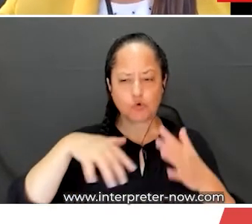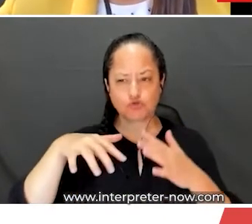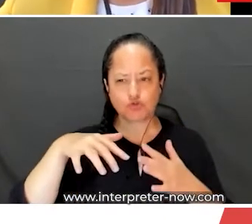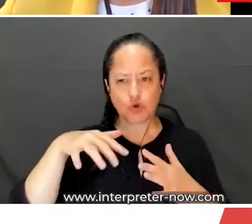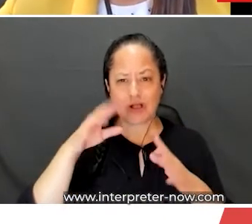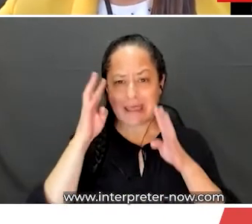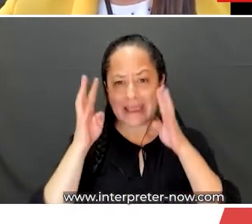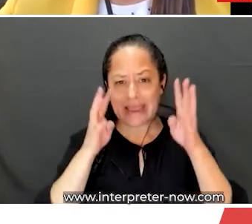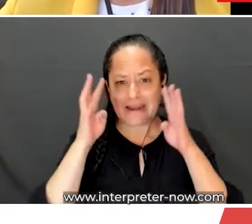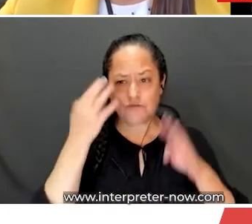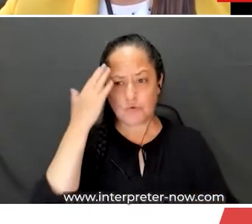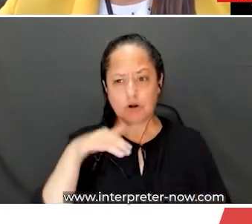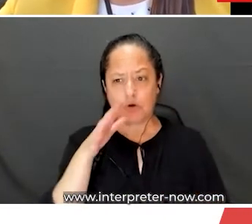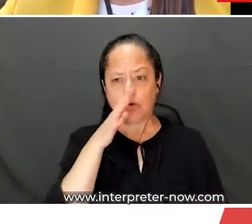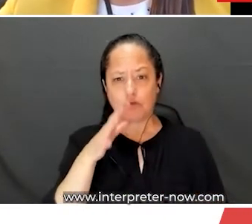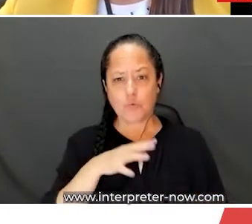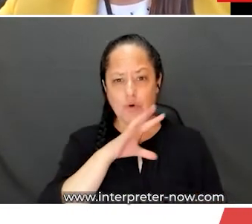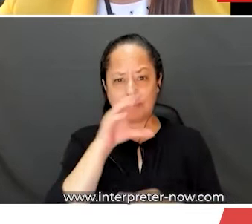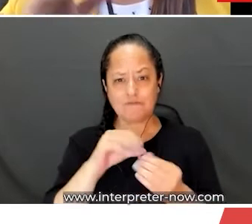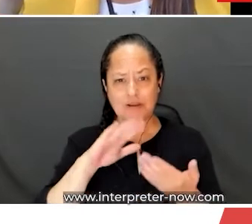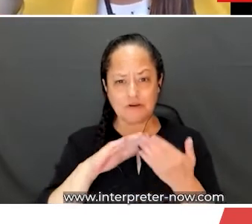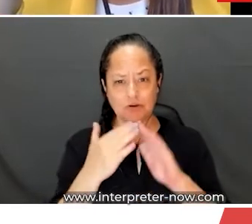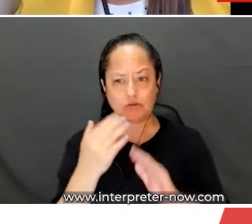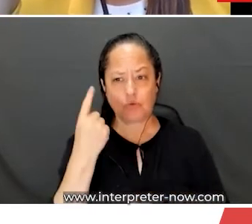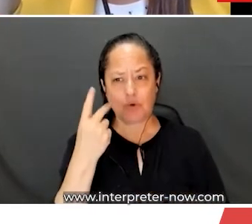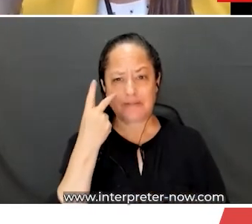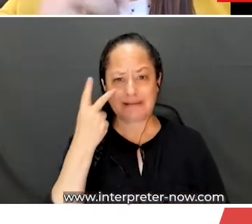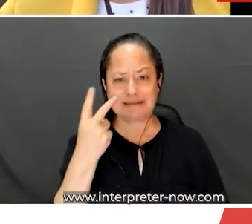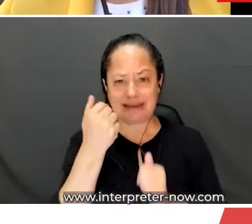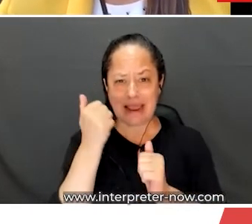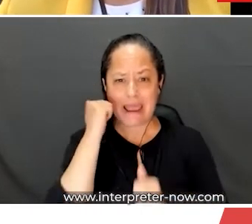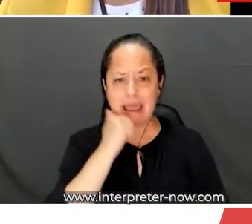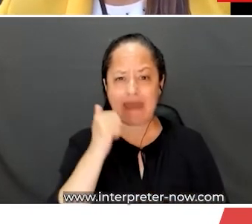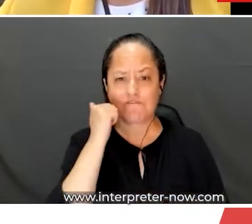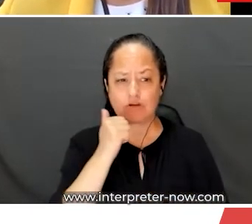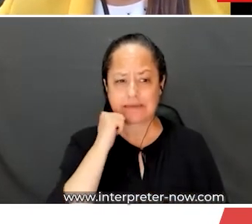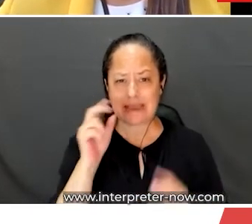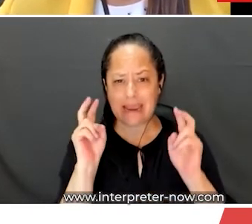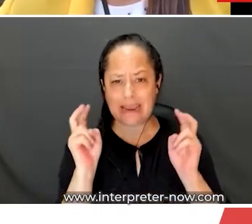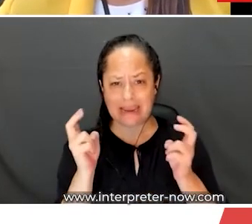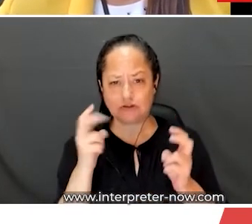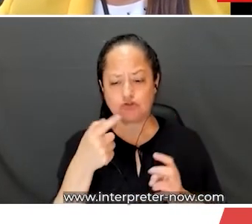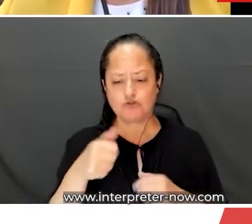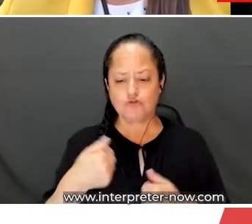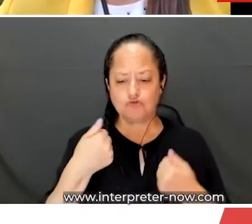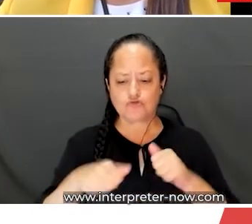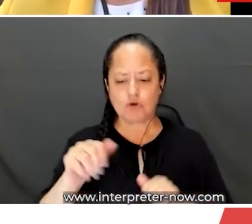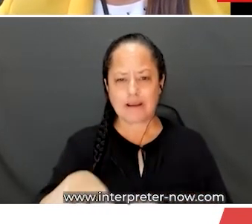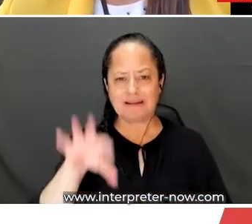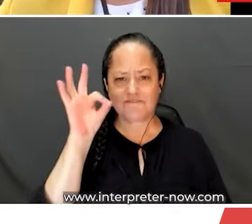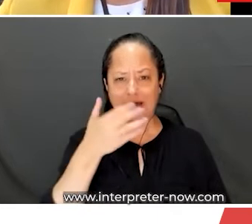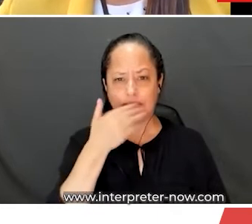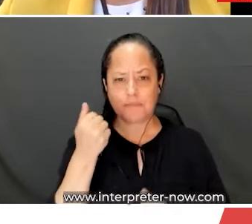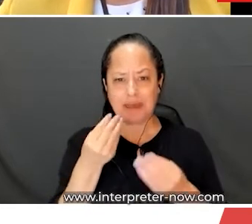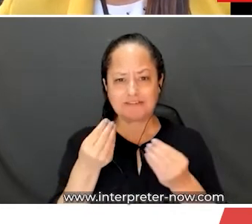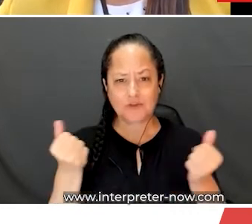know that the women that are in these communities are the ones that are seeing everyday issues, and they're trying to find the best solutions.